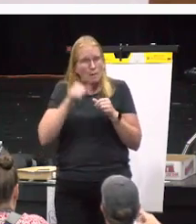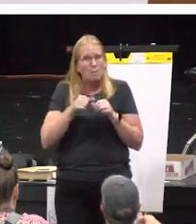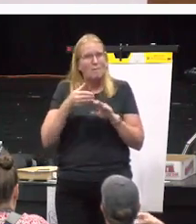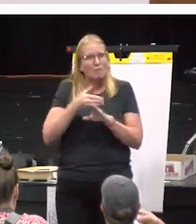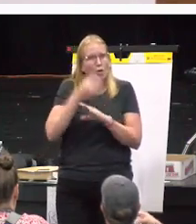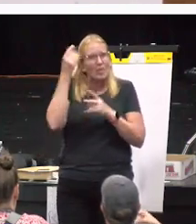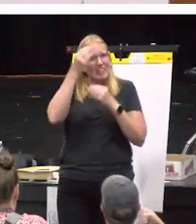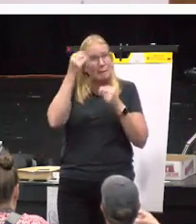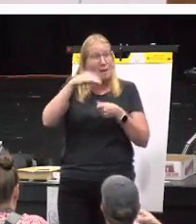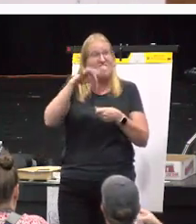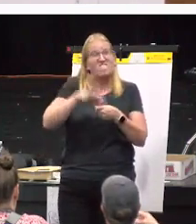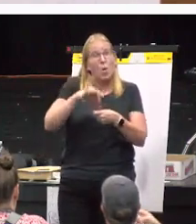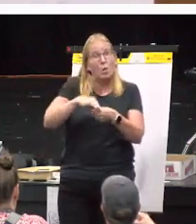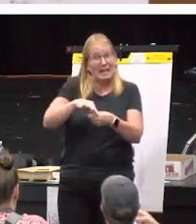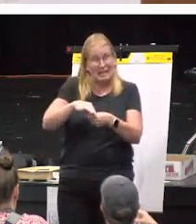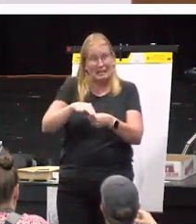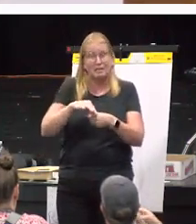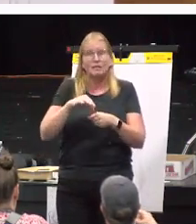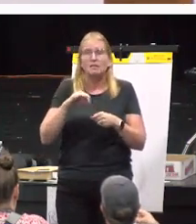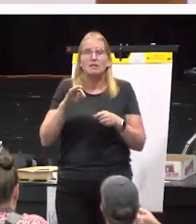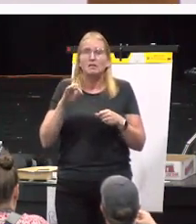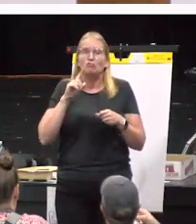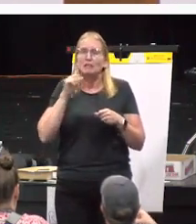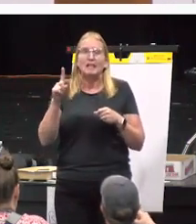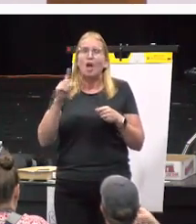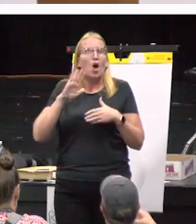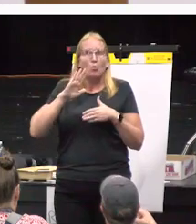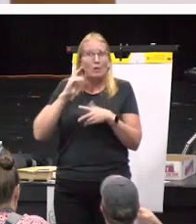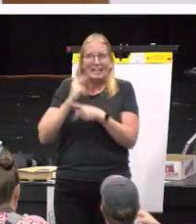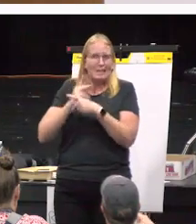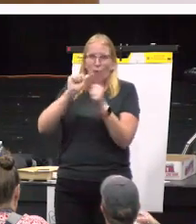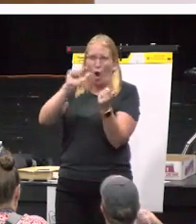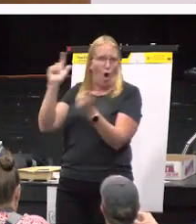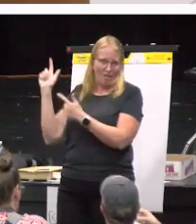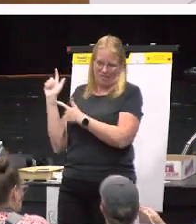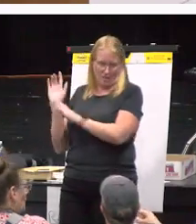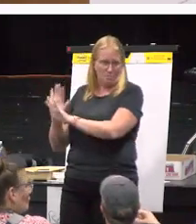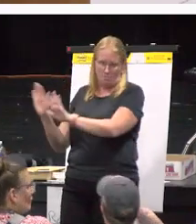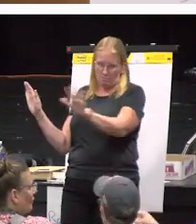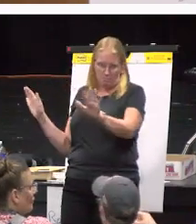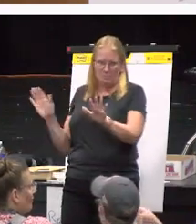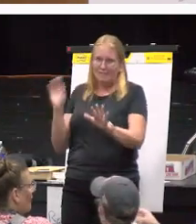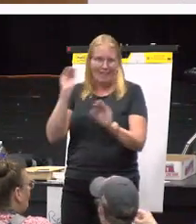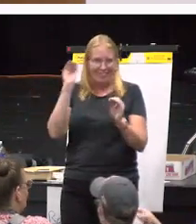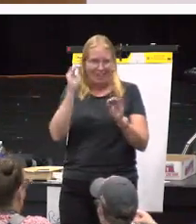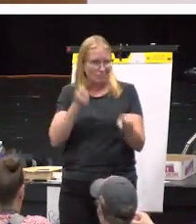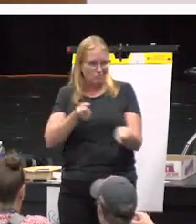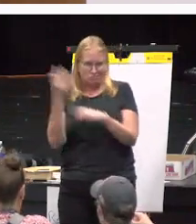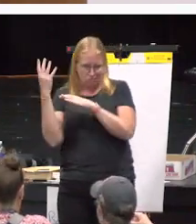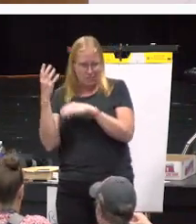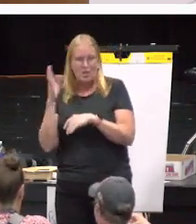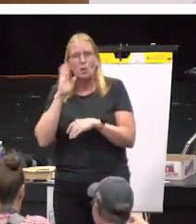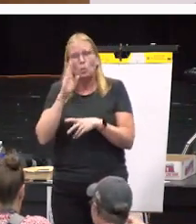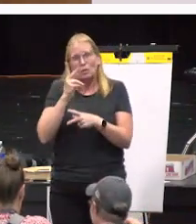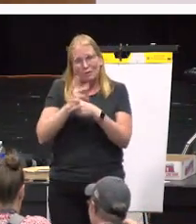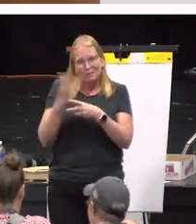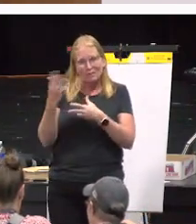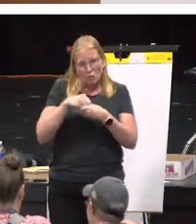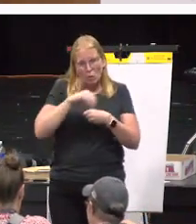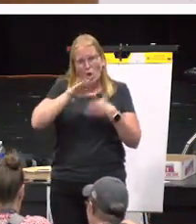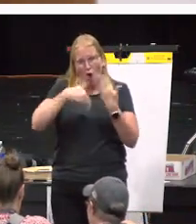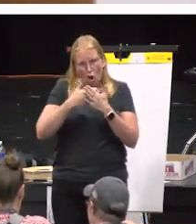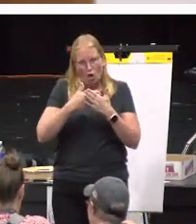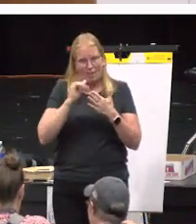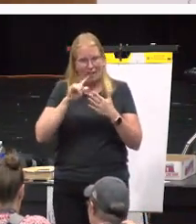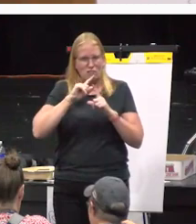voting that none of this goes away. We're going to consolidate all these ideas into a report so that we don't lose any of this